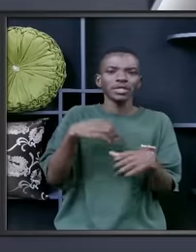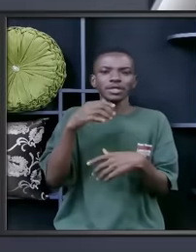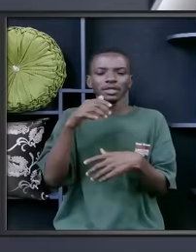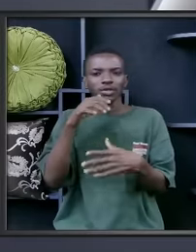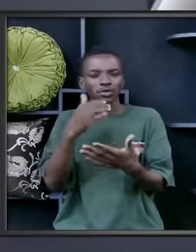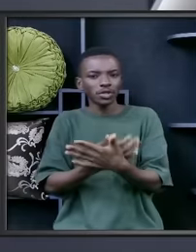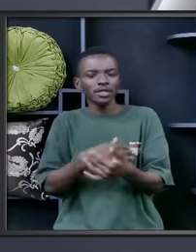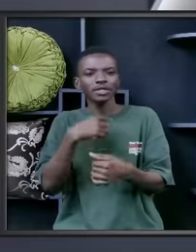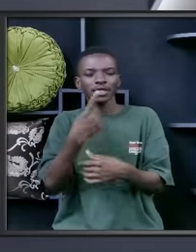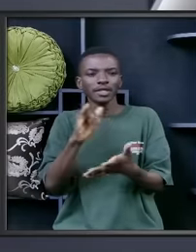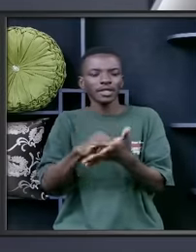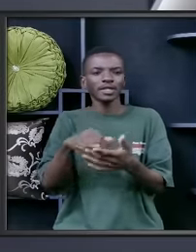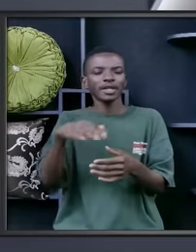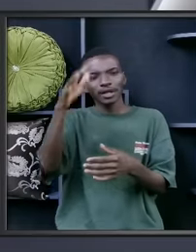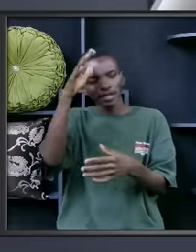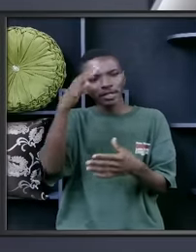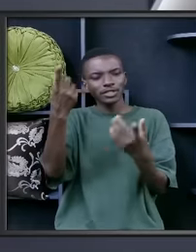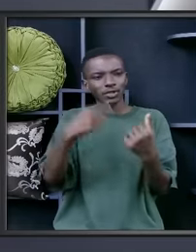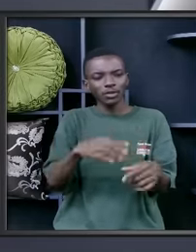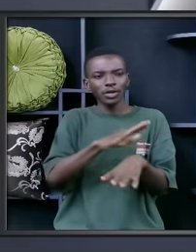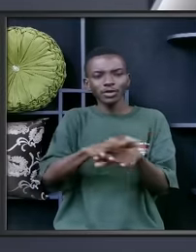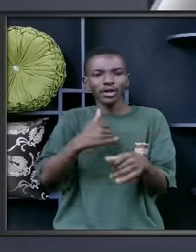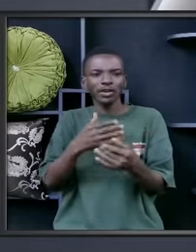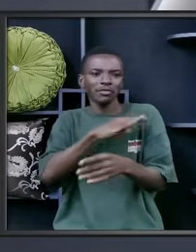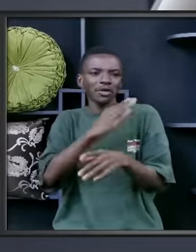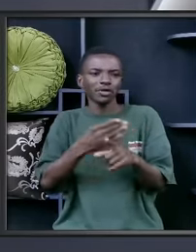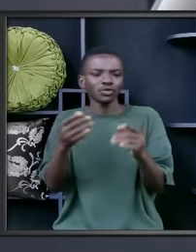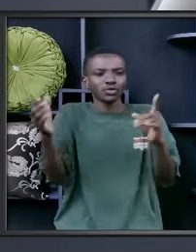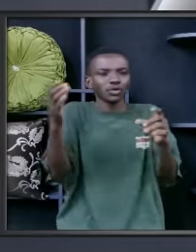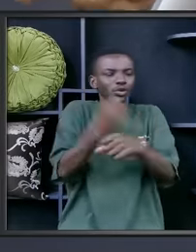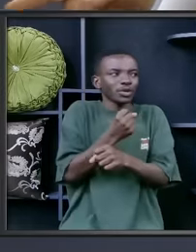say, daddy, they come. And I no get power to hold daddy as